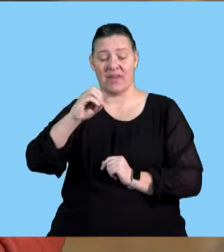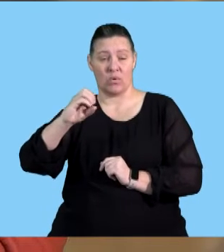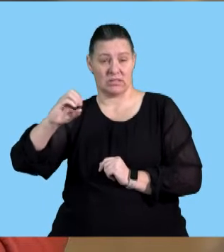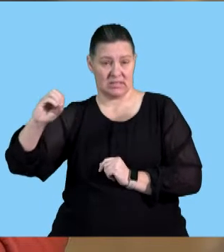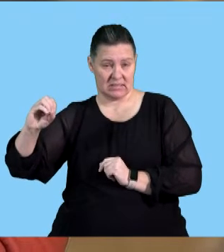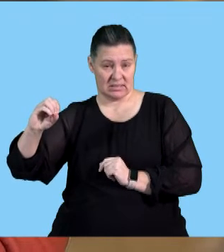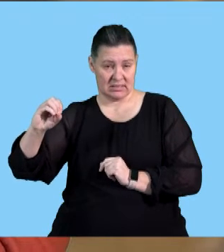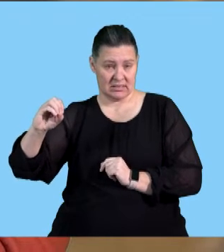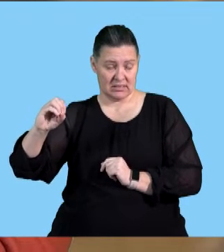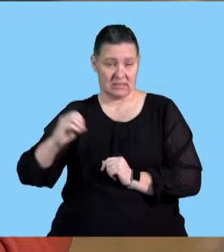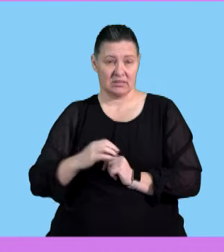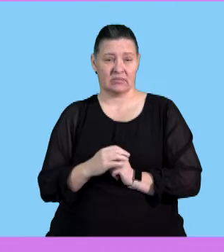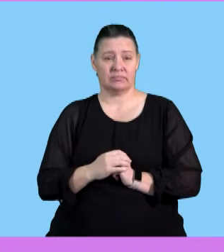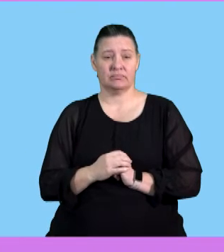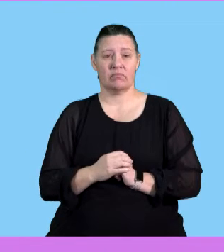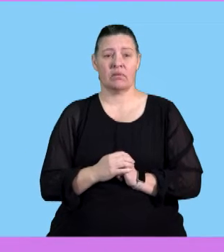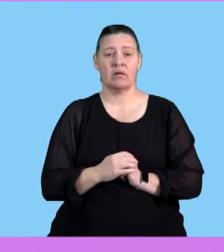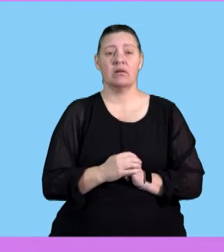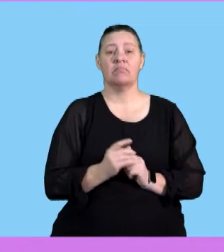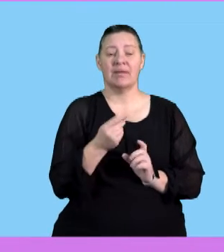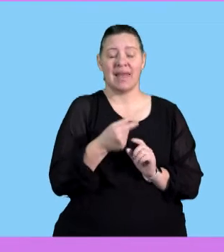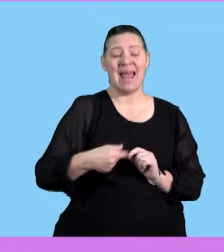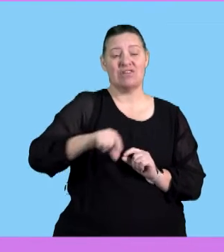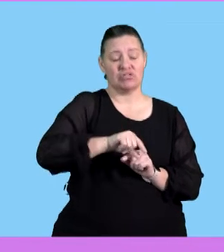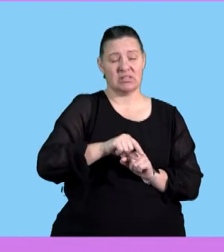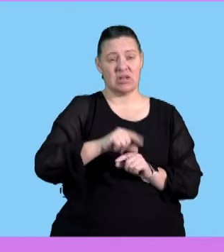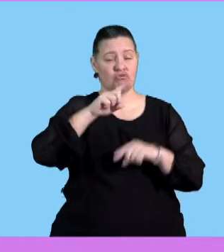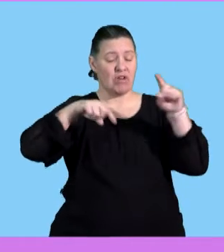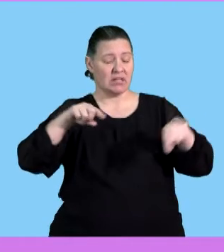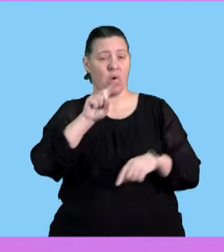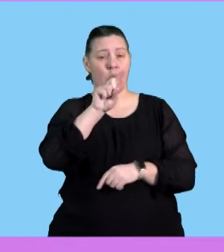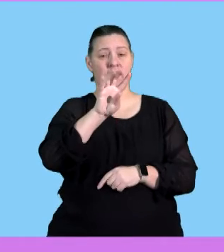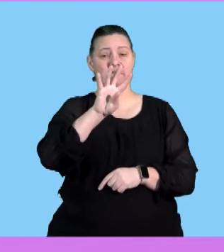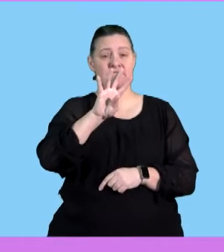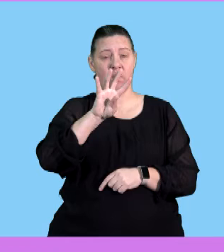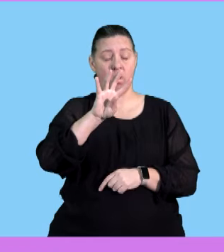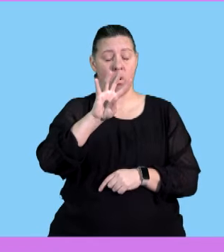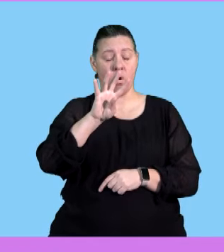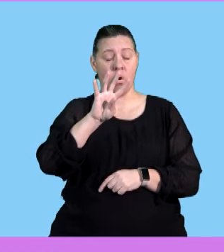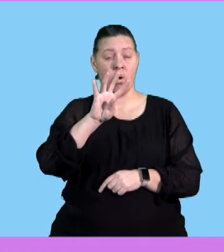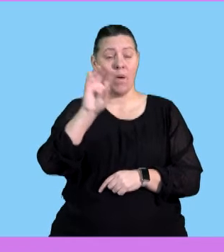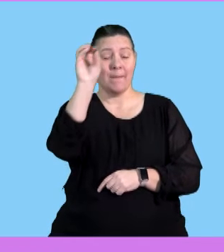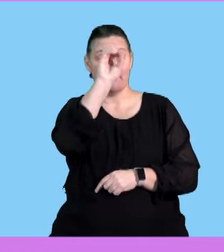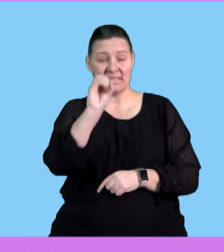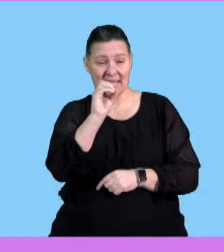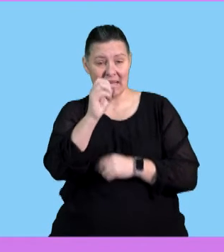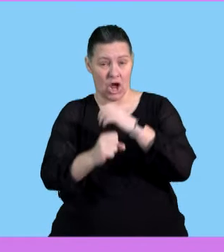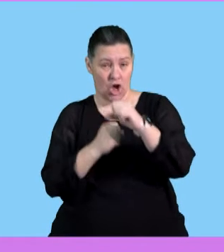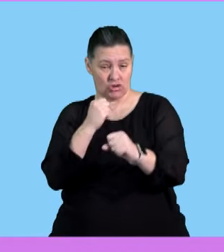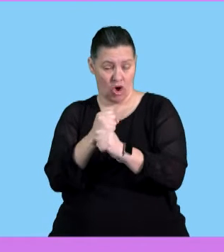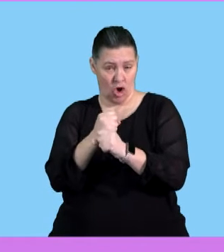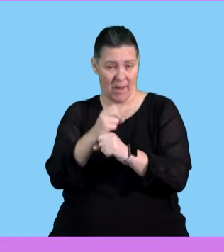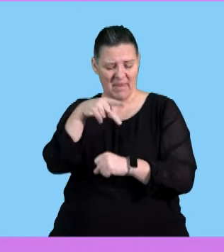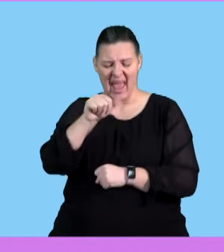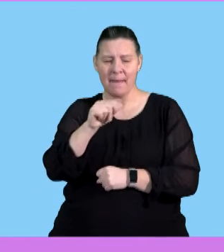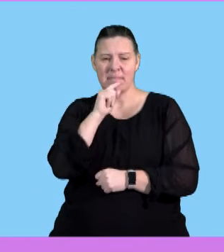18,000, if you invest 18,000 with an interest rate of 14% per annum, the word per annum, it means